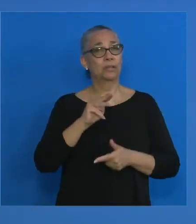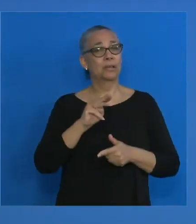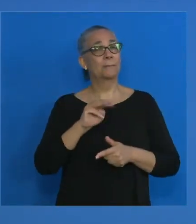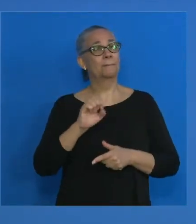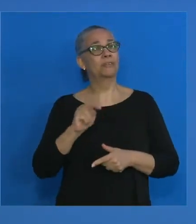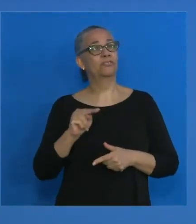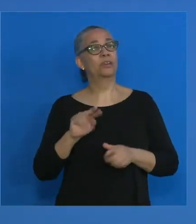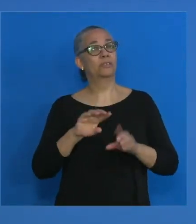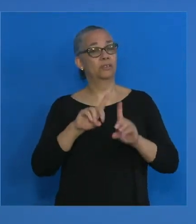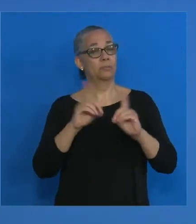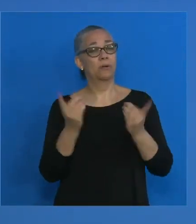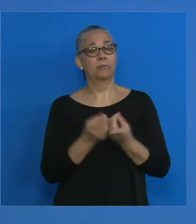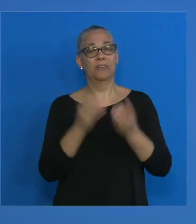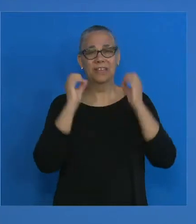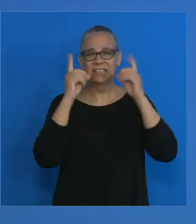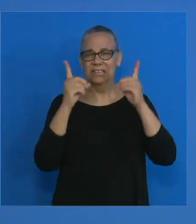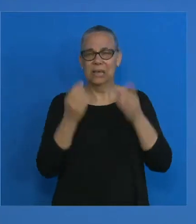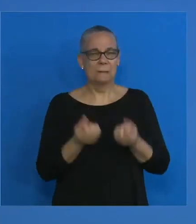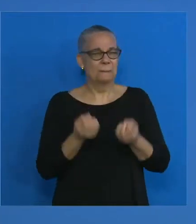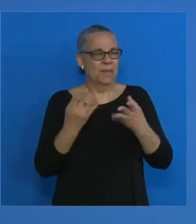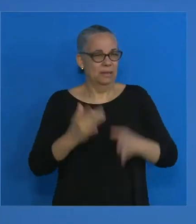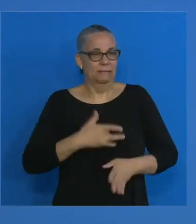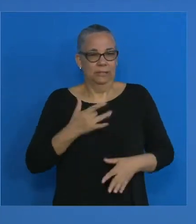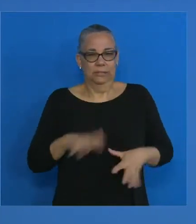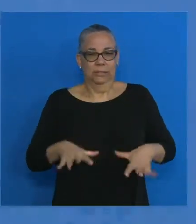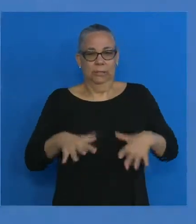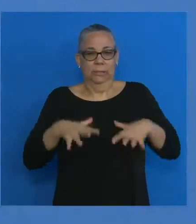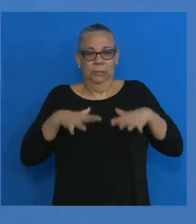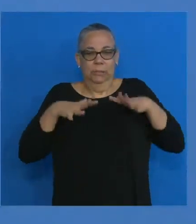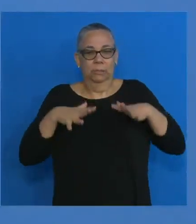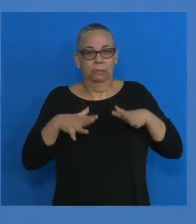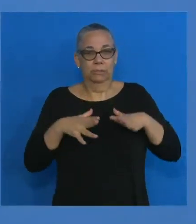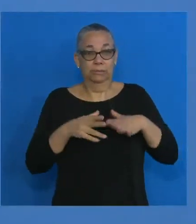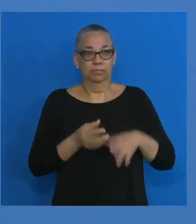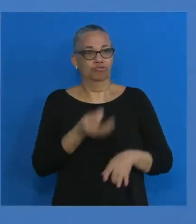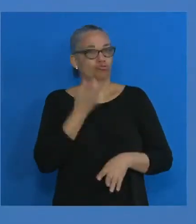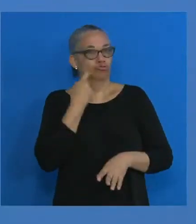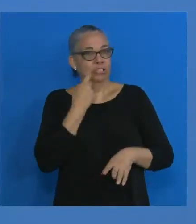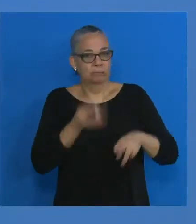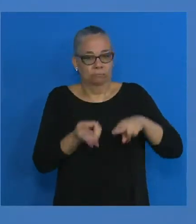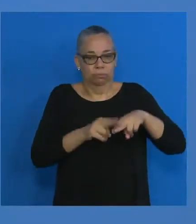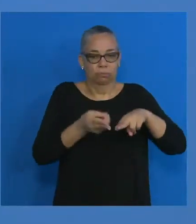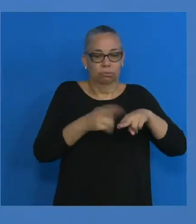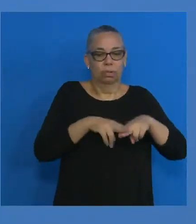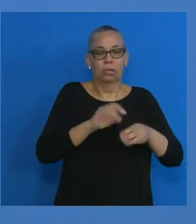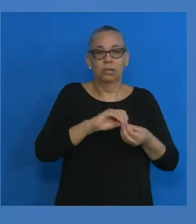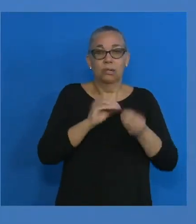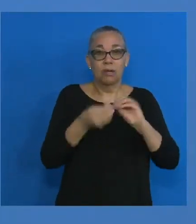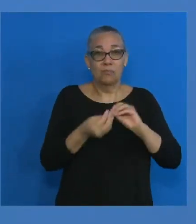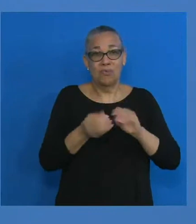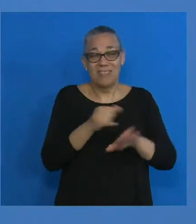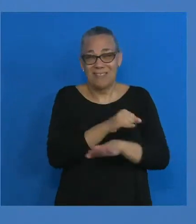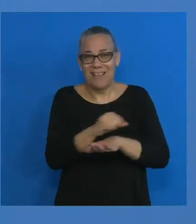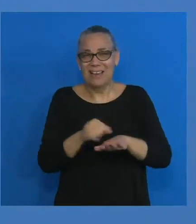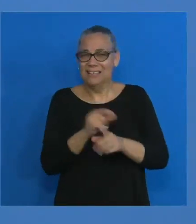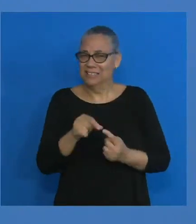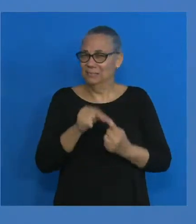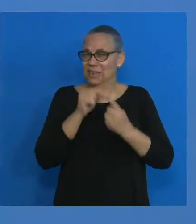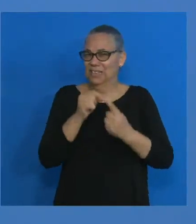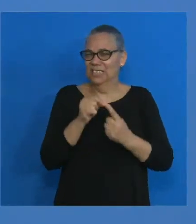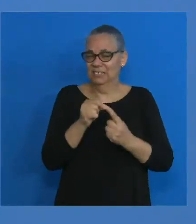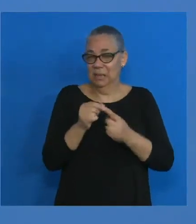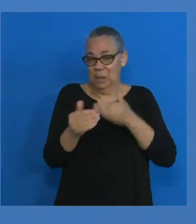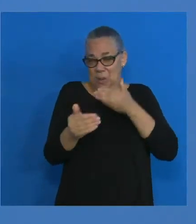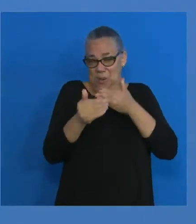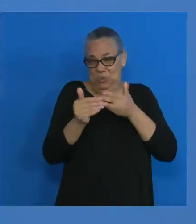that many of us are feeling anxious with the recent increase in the number of COVID-19 cases on island, especially as there has been close contacts